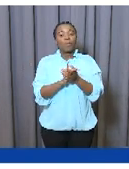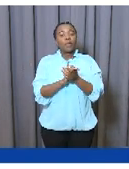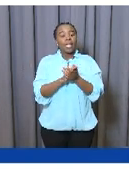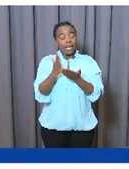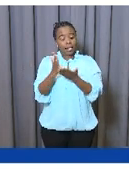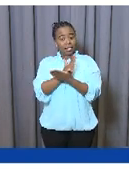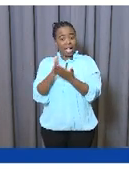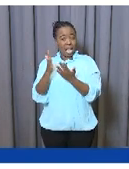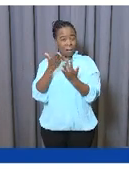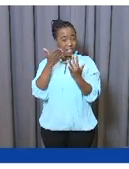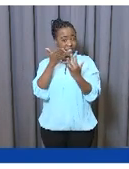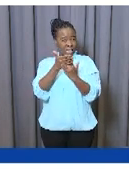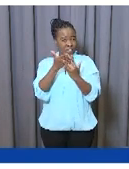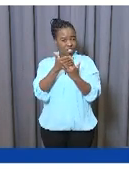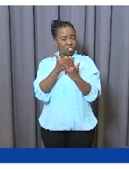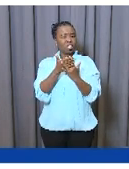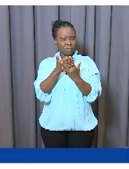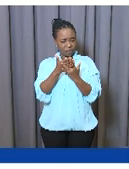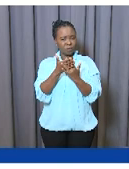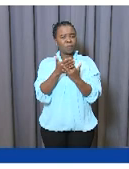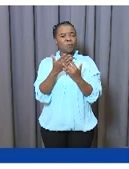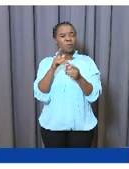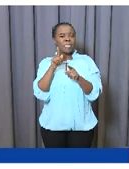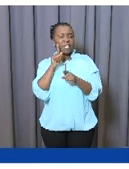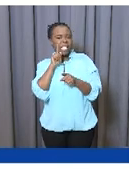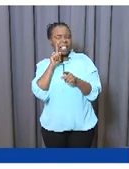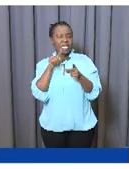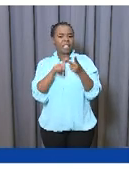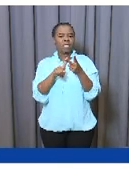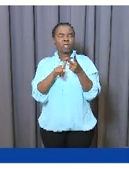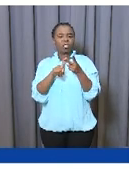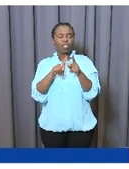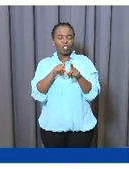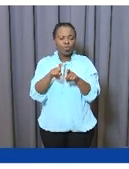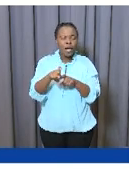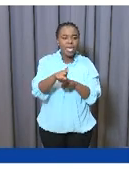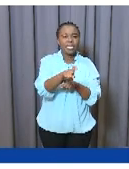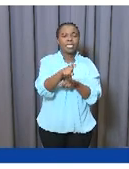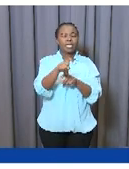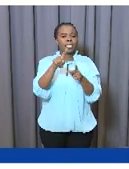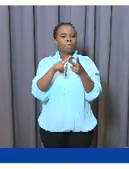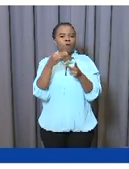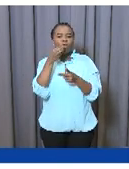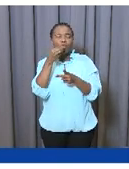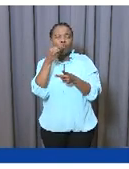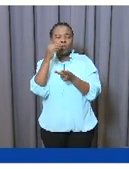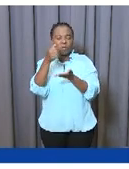interventions, so what are we, in addition to testing and tracing, providing food security and